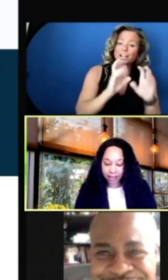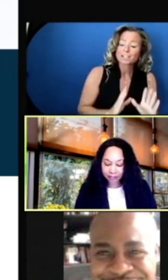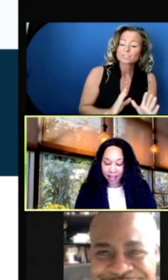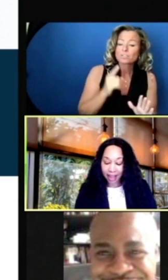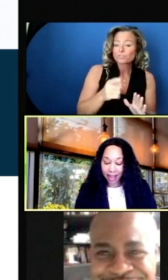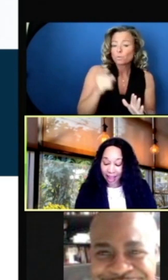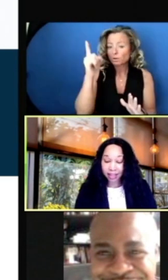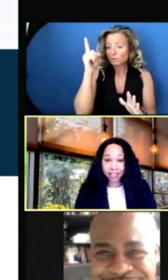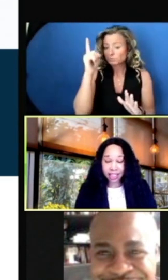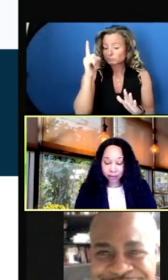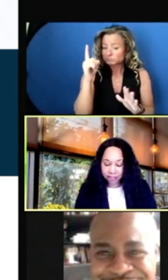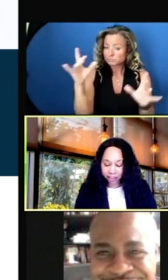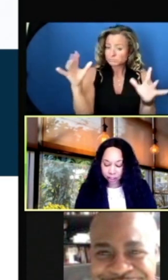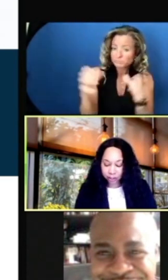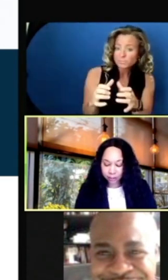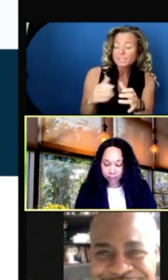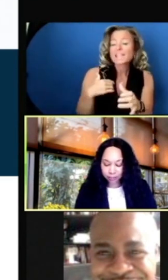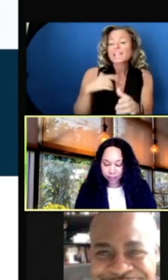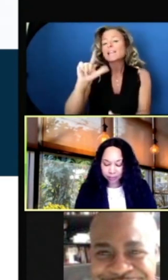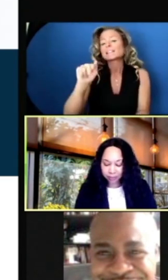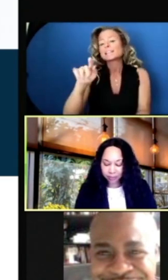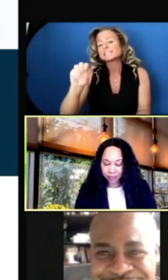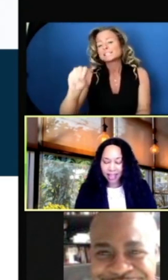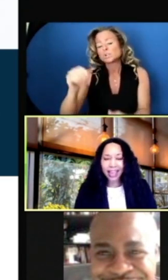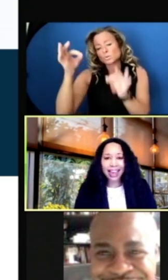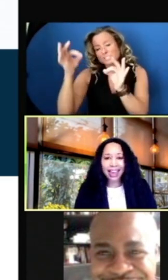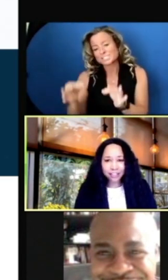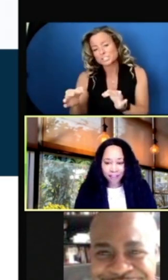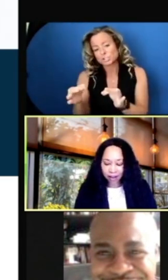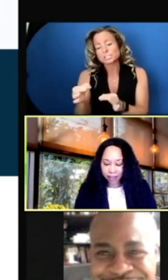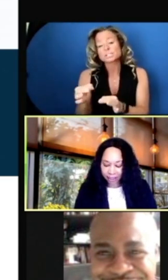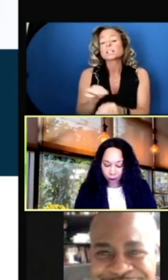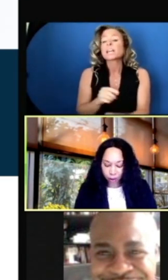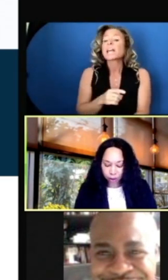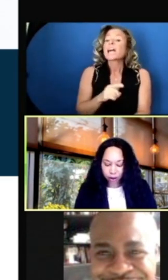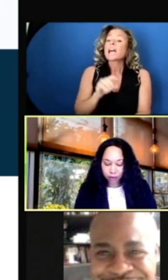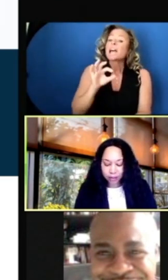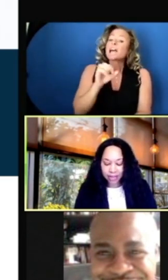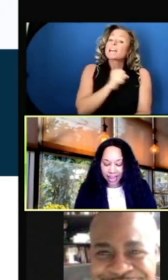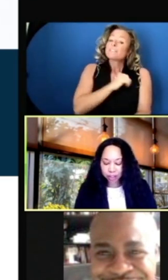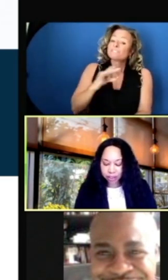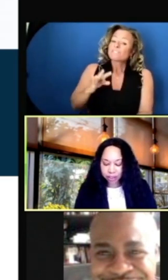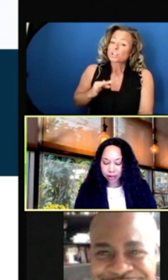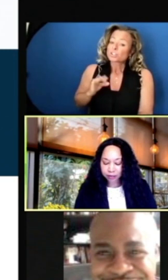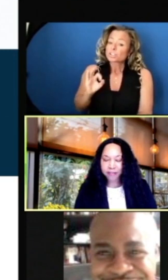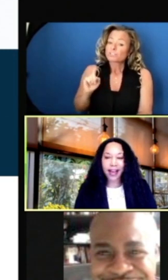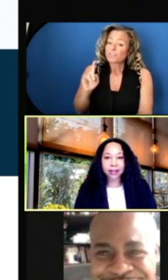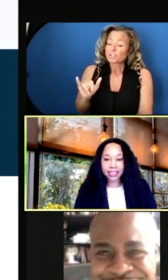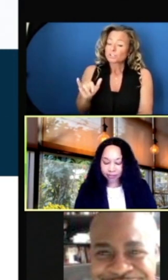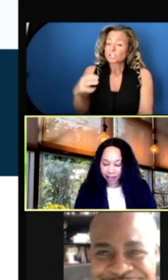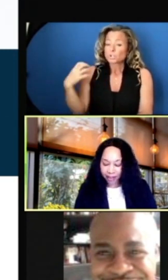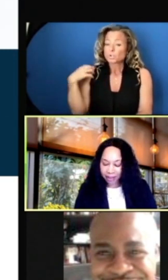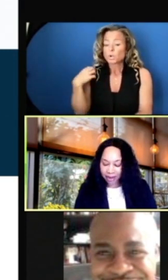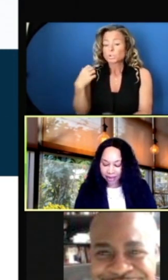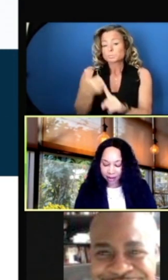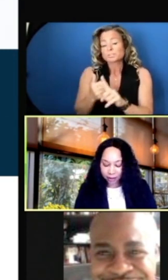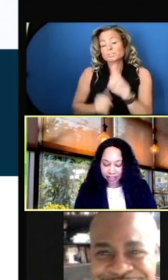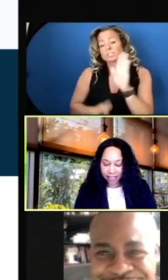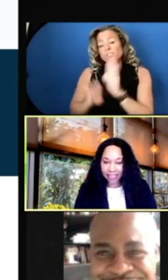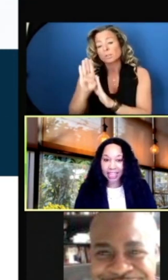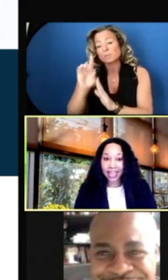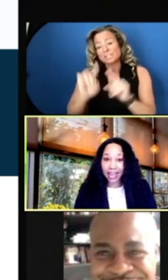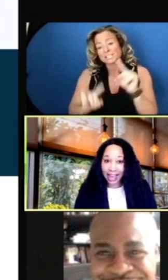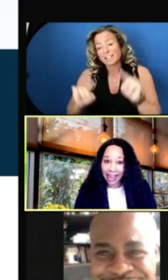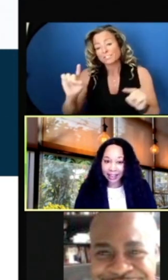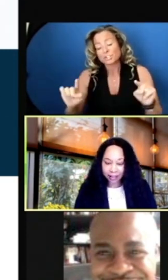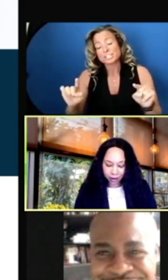Collaborative and Latino Decisions, and as faculty coach for the National Center for Faculty Development and